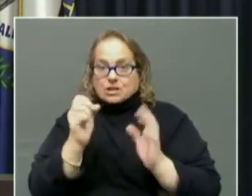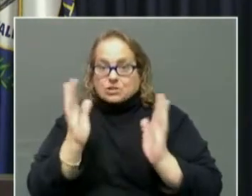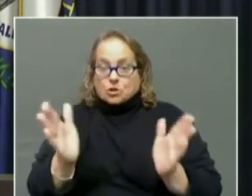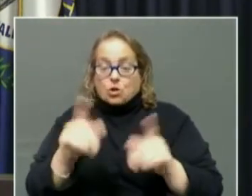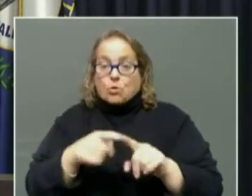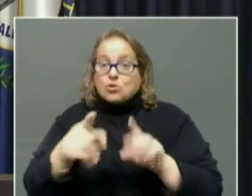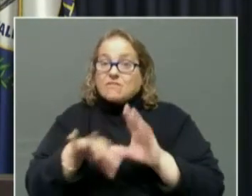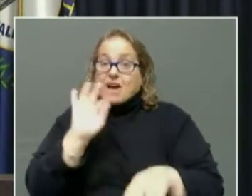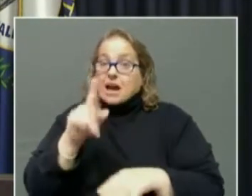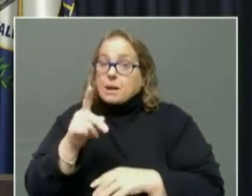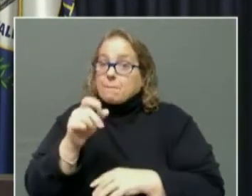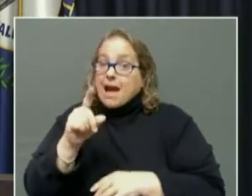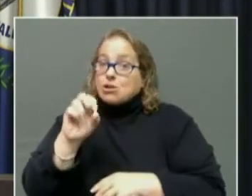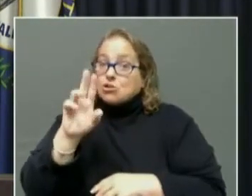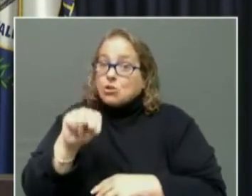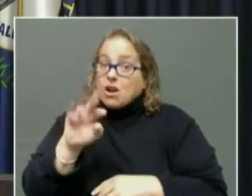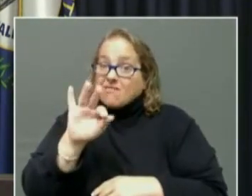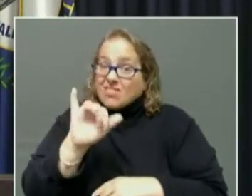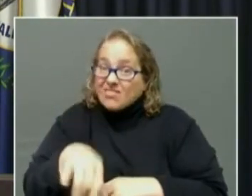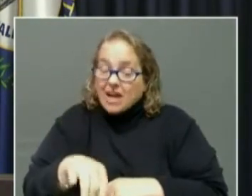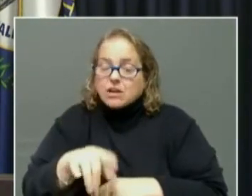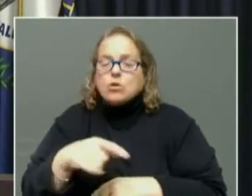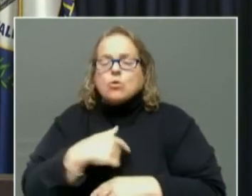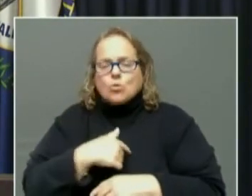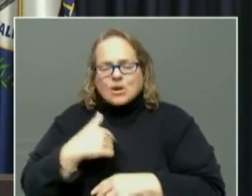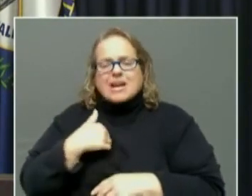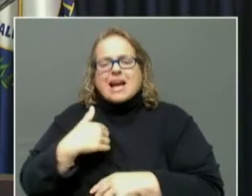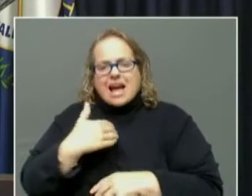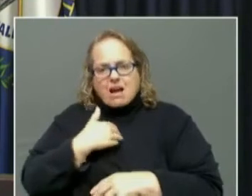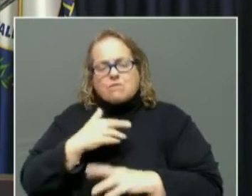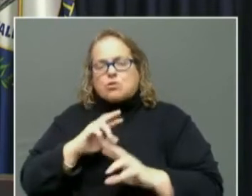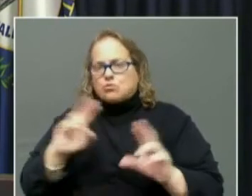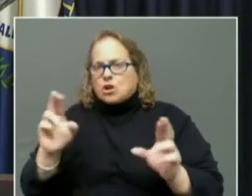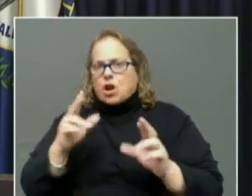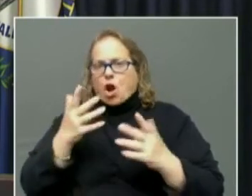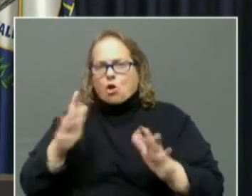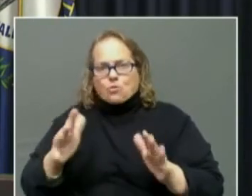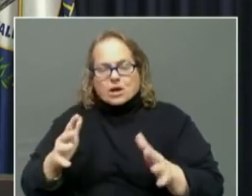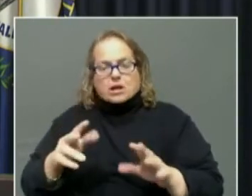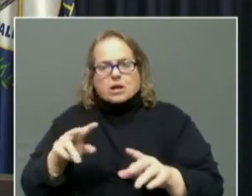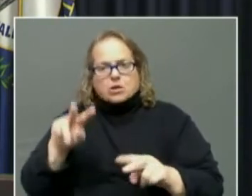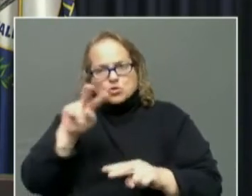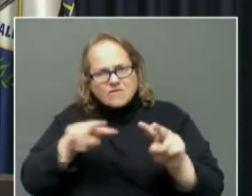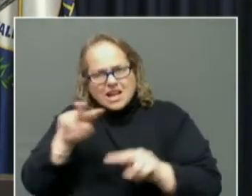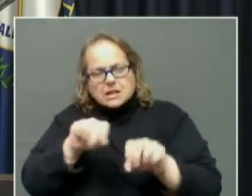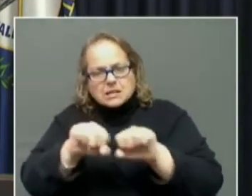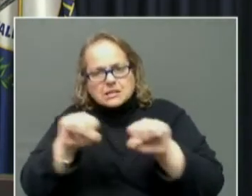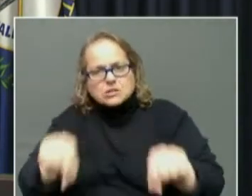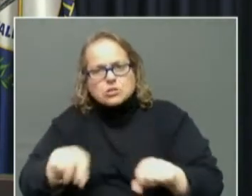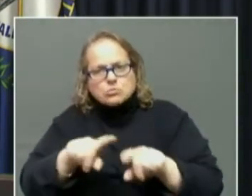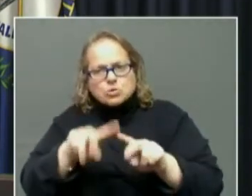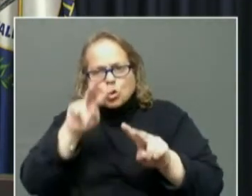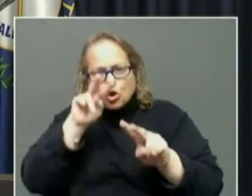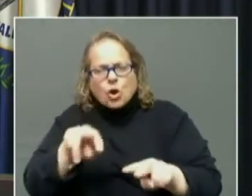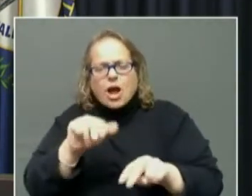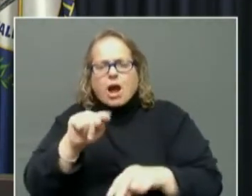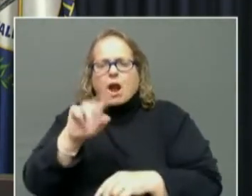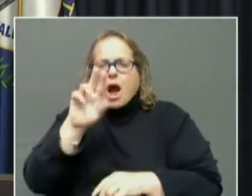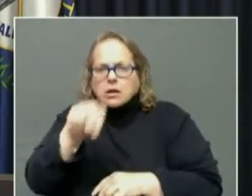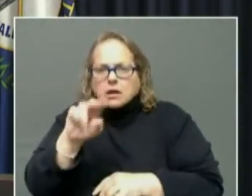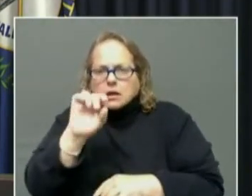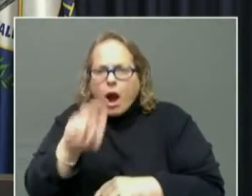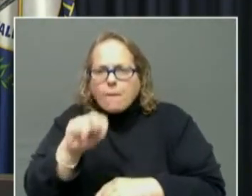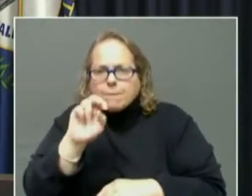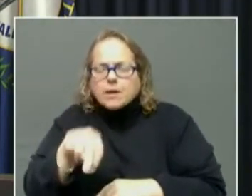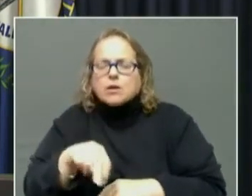earlier remarks, we have in place really robust surveillance systems to look for these very uncommon, very rare instances